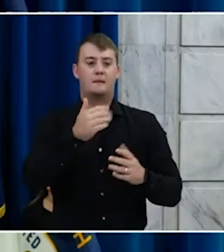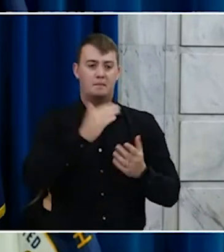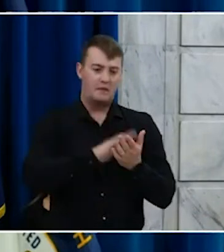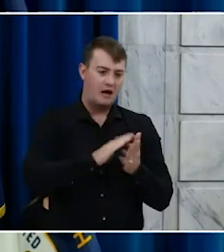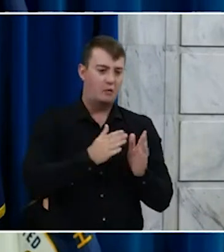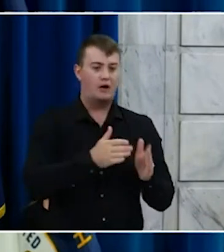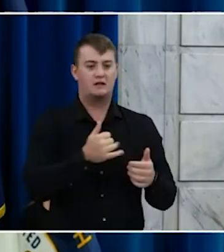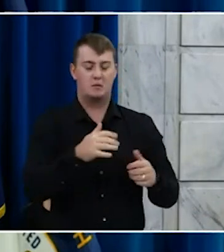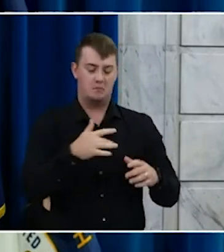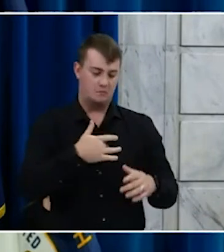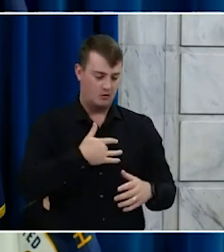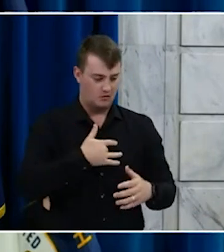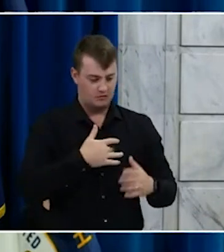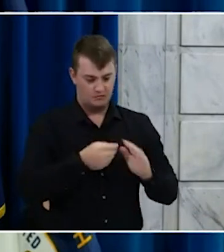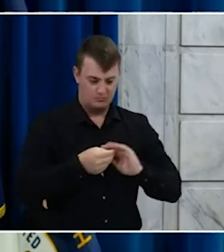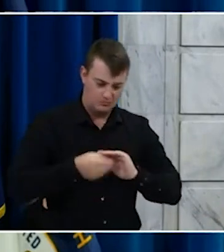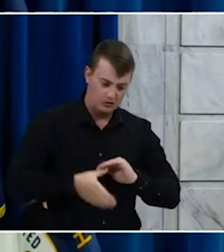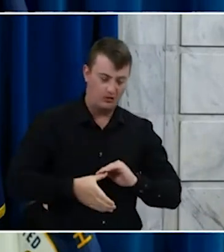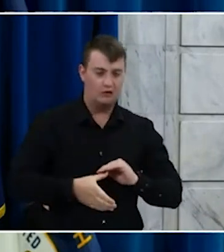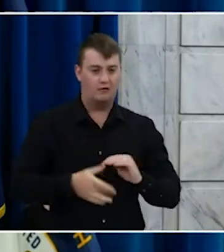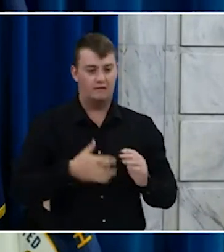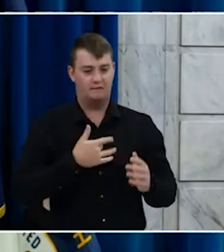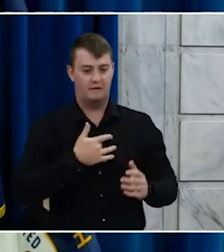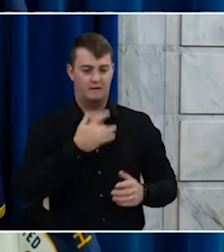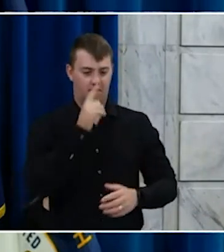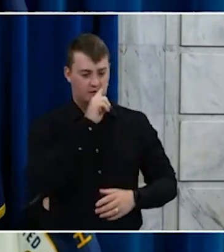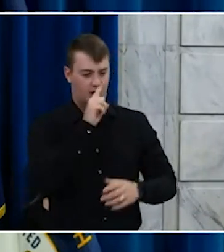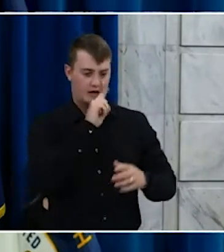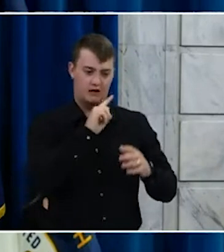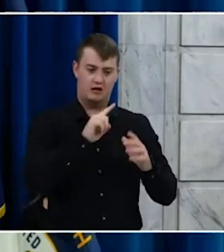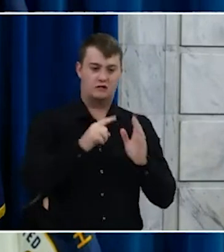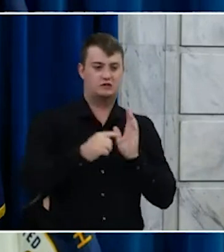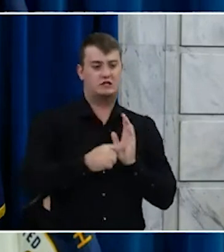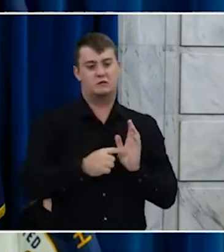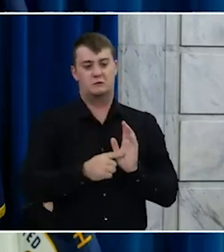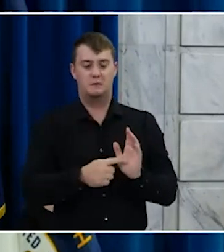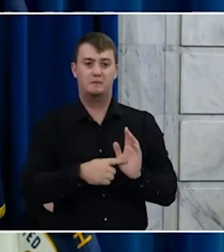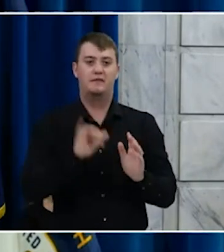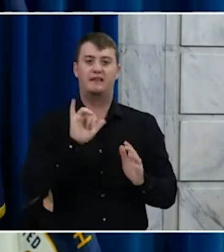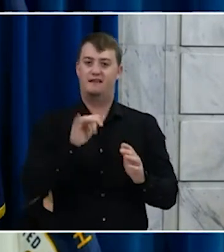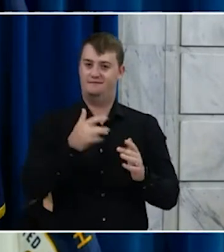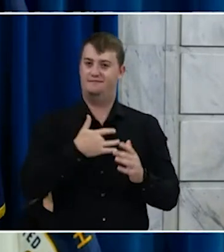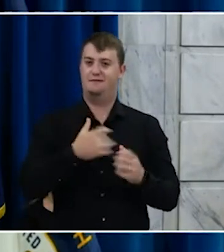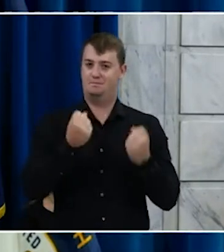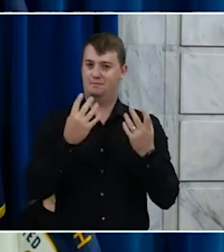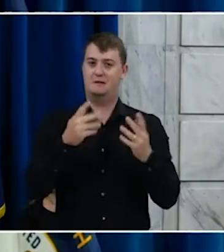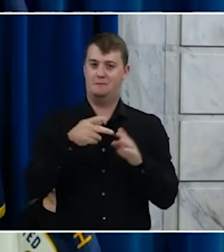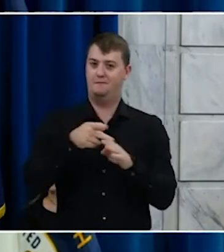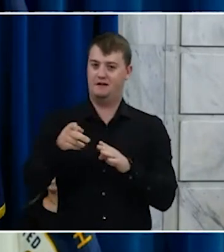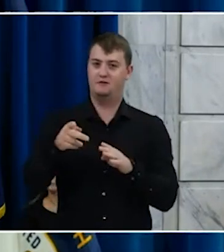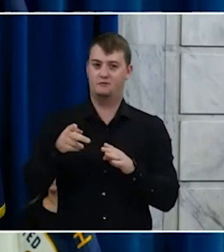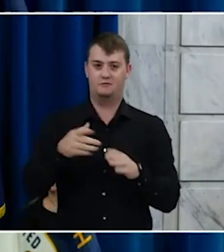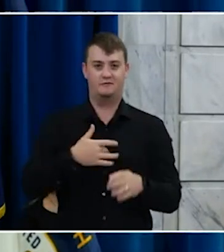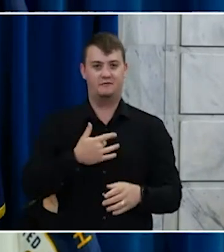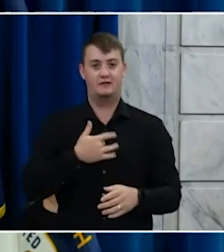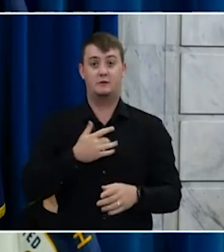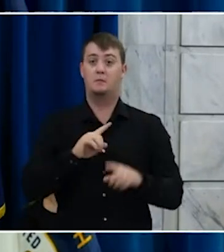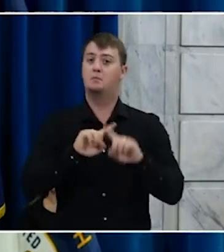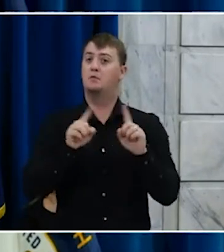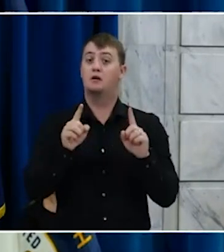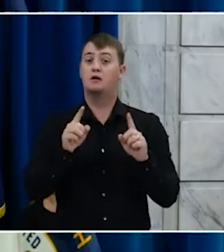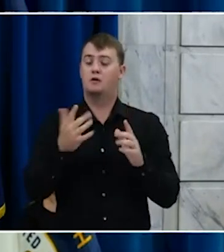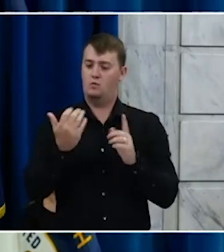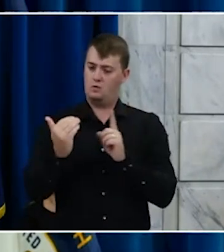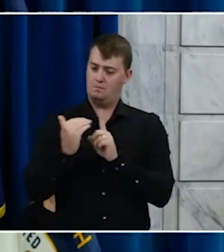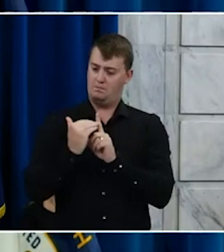breaking myself down and feeling that imposter syndrome that high-level professionals often feel, but in a way to remind me